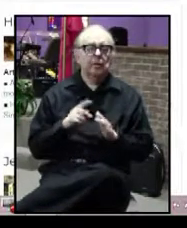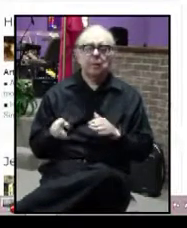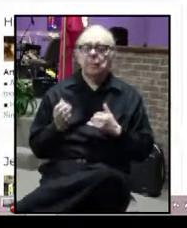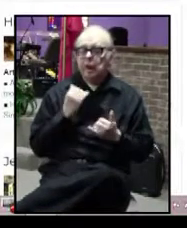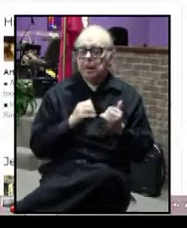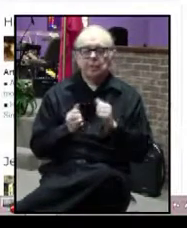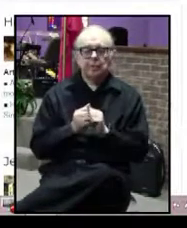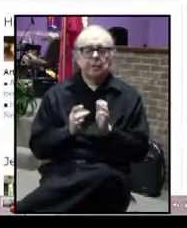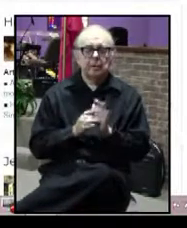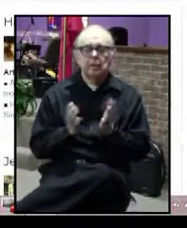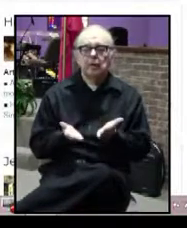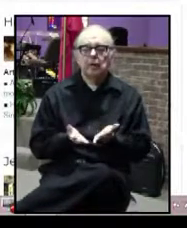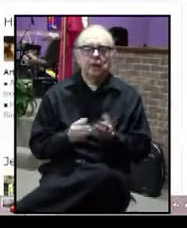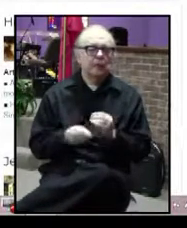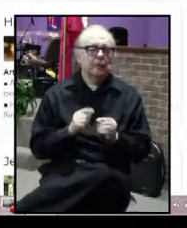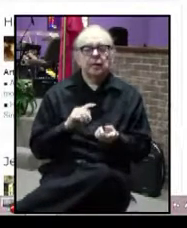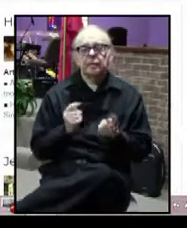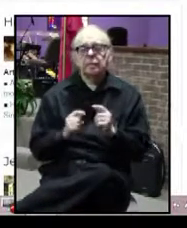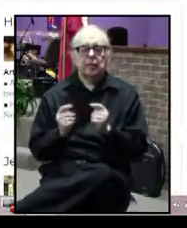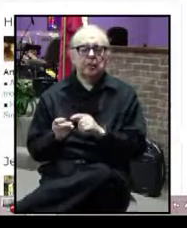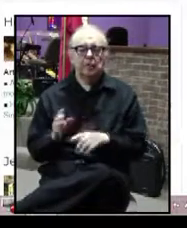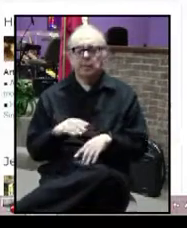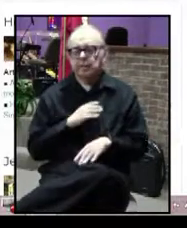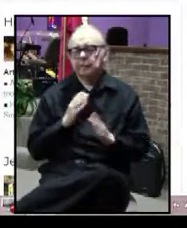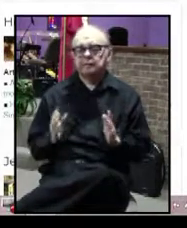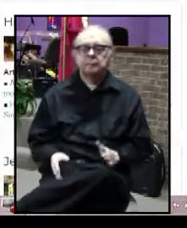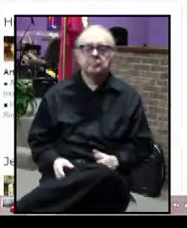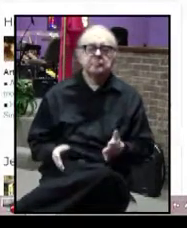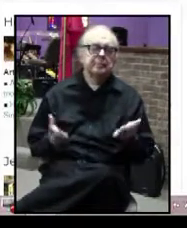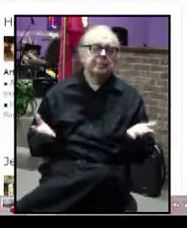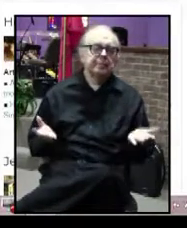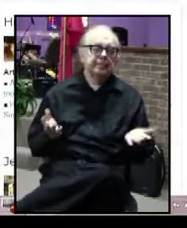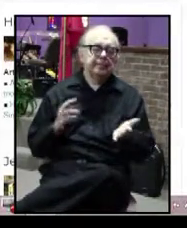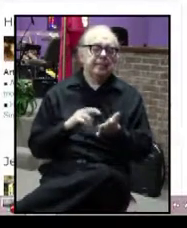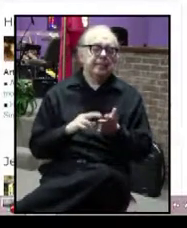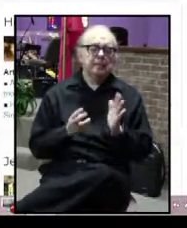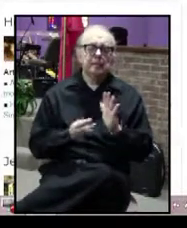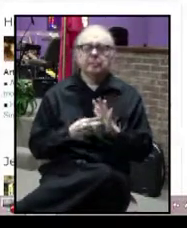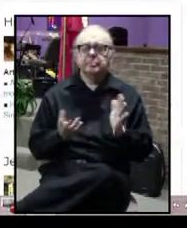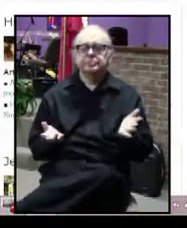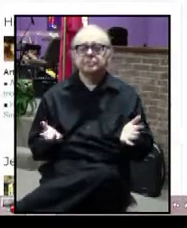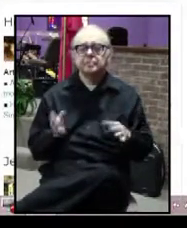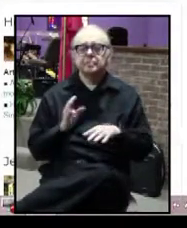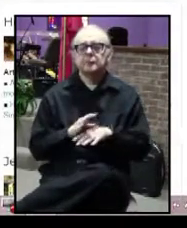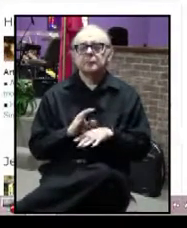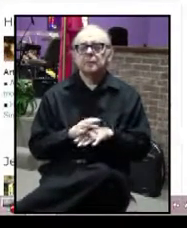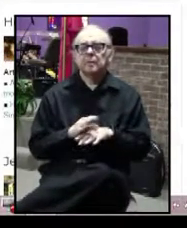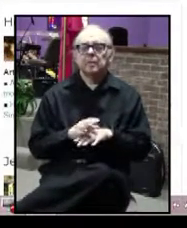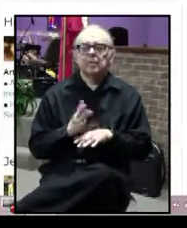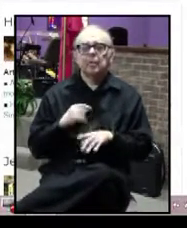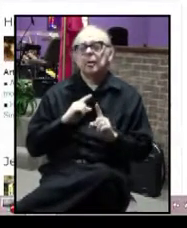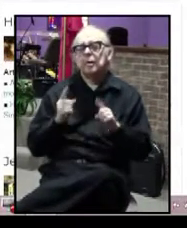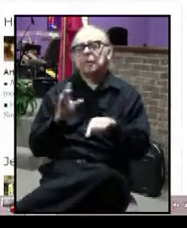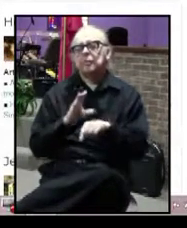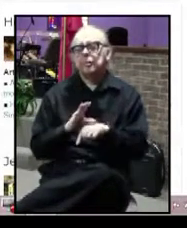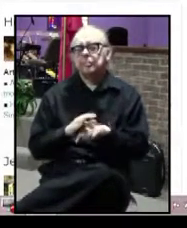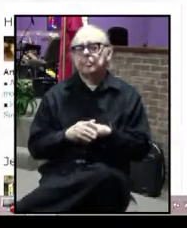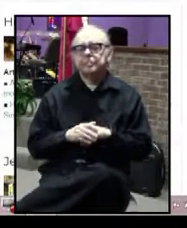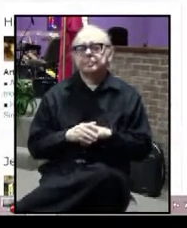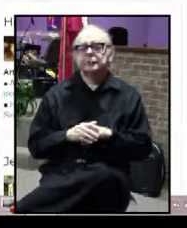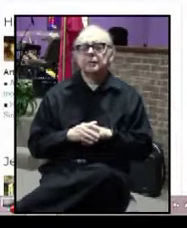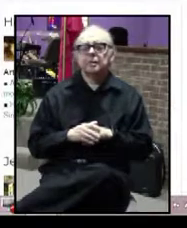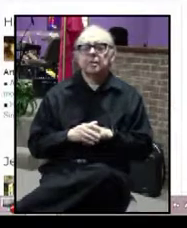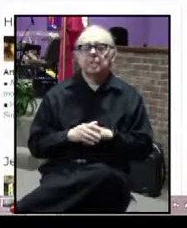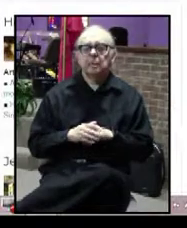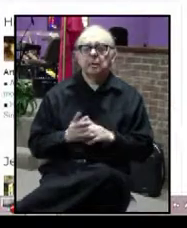Bible? What about the translations? Christianity, what's a Christian's worldview? The church, why do I go to church? The Da